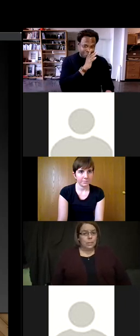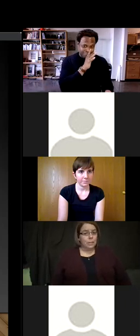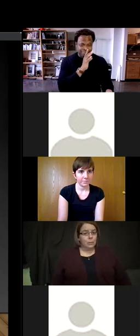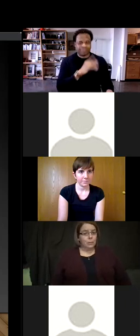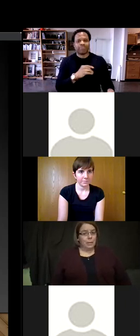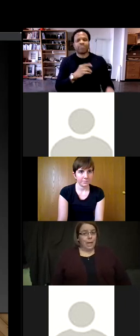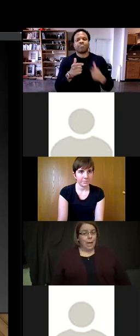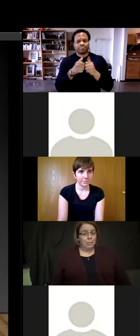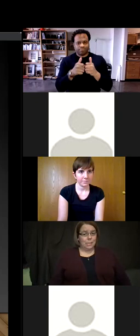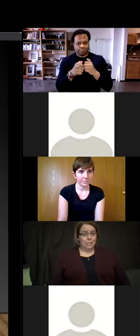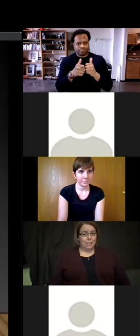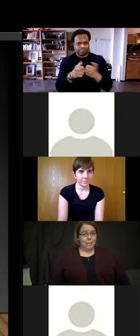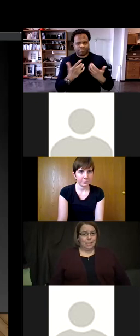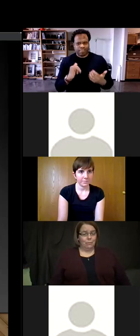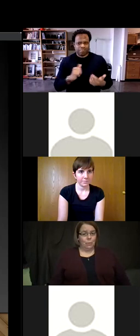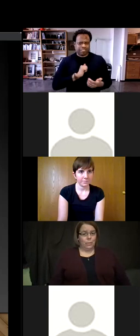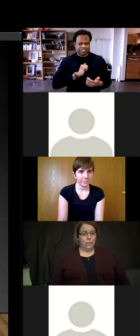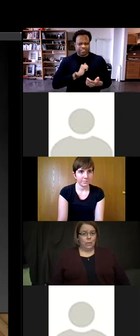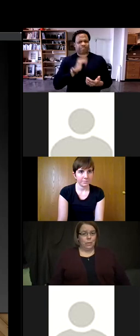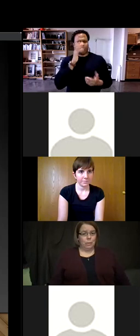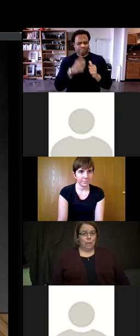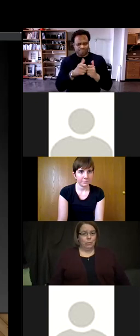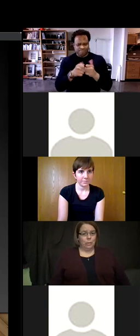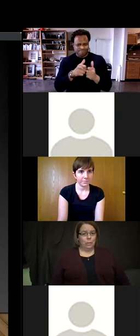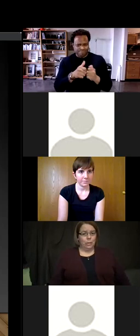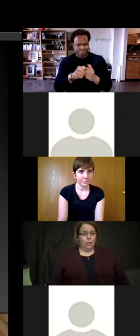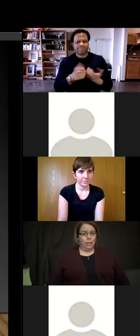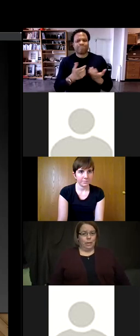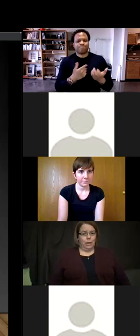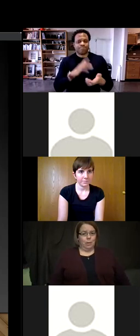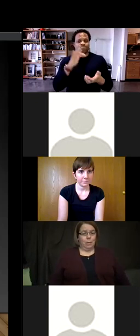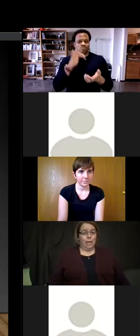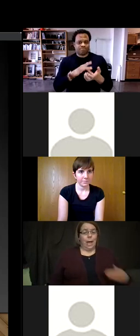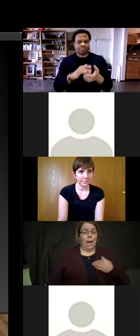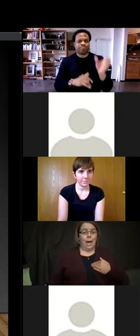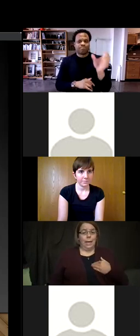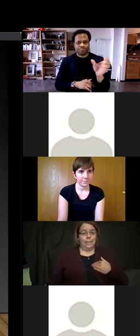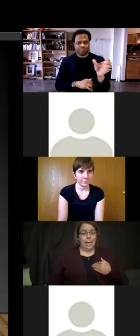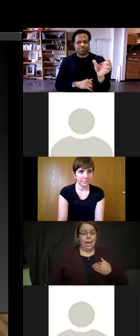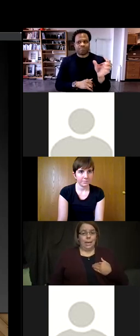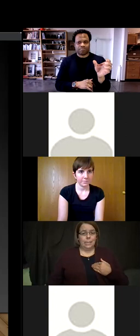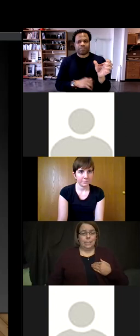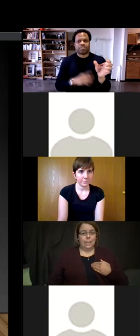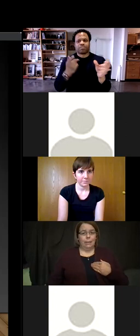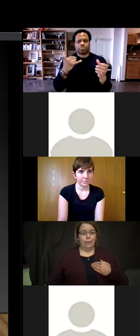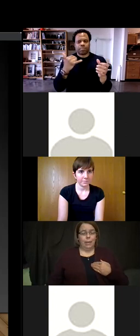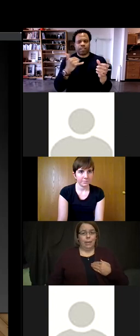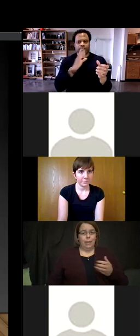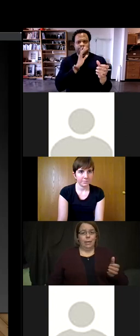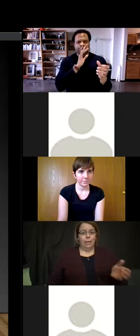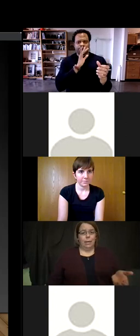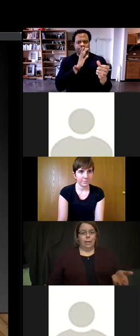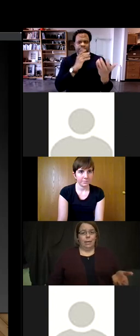Now there's something that will be the opposite of what we just talked about. Like I text